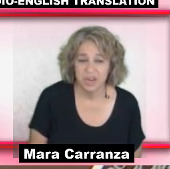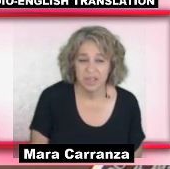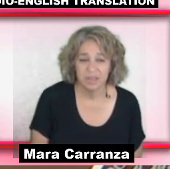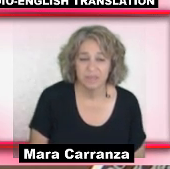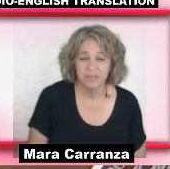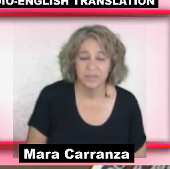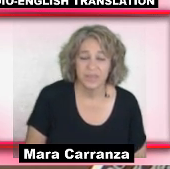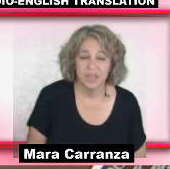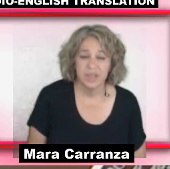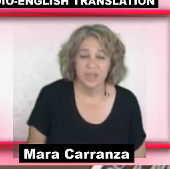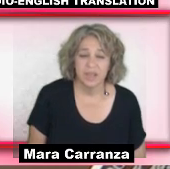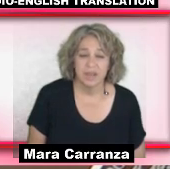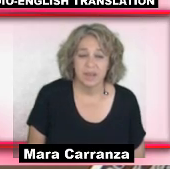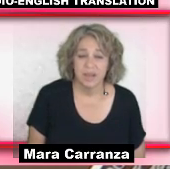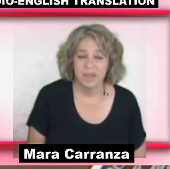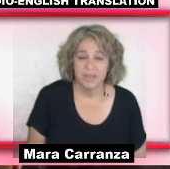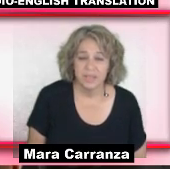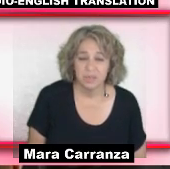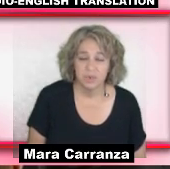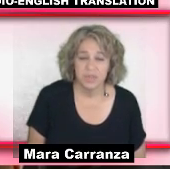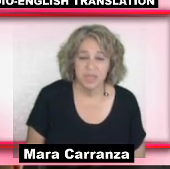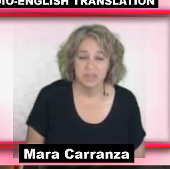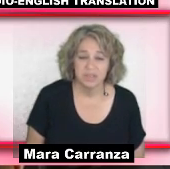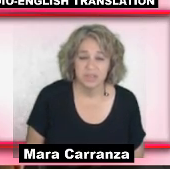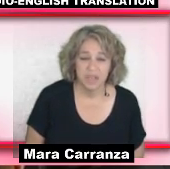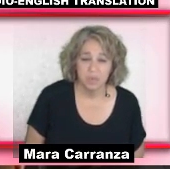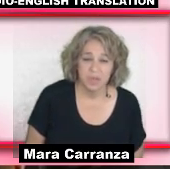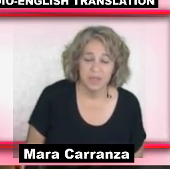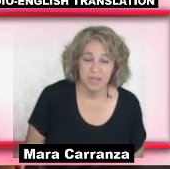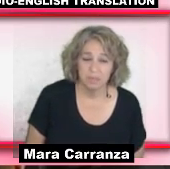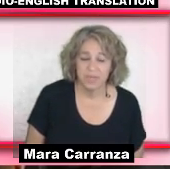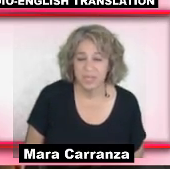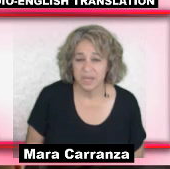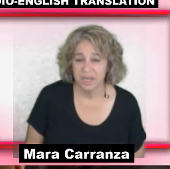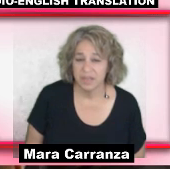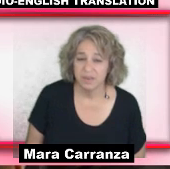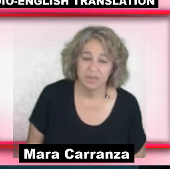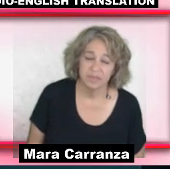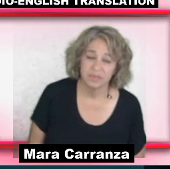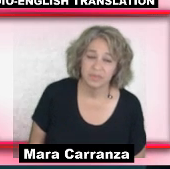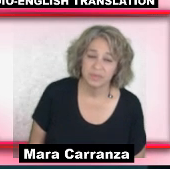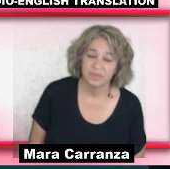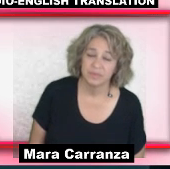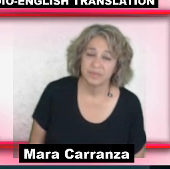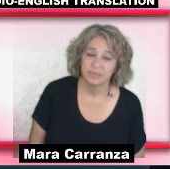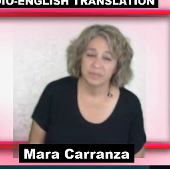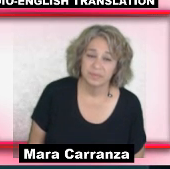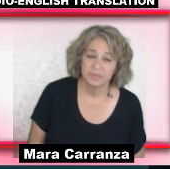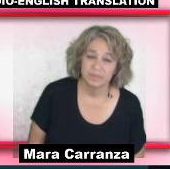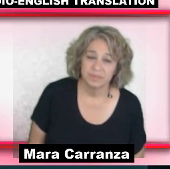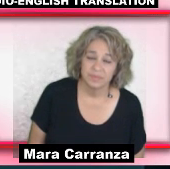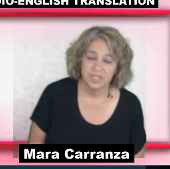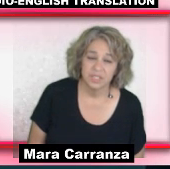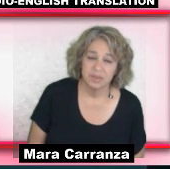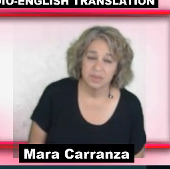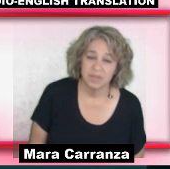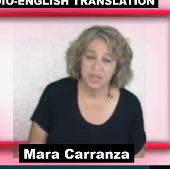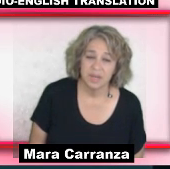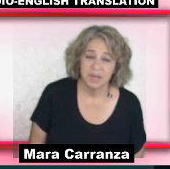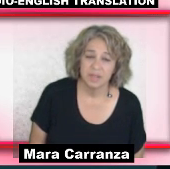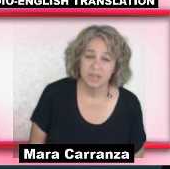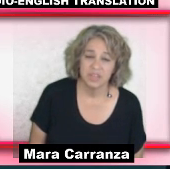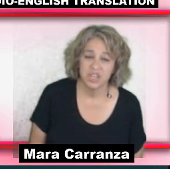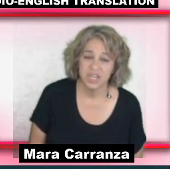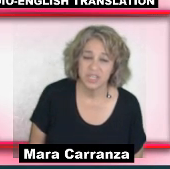in the underneath de que se decía una cosa, and that's where they used to say otra one thing but did another. Entonces, so